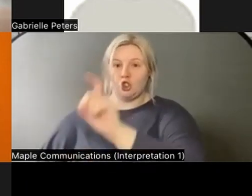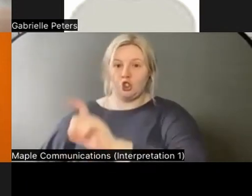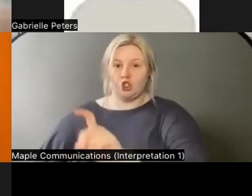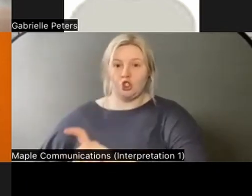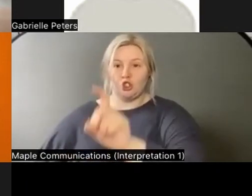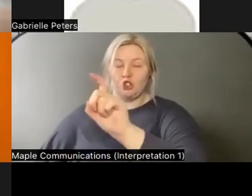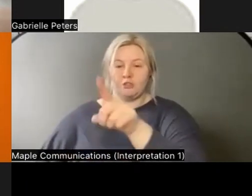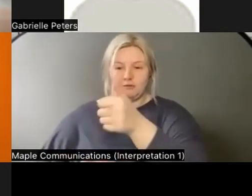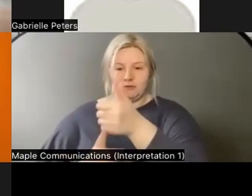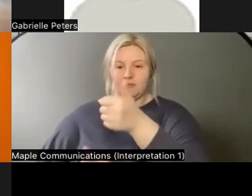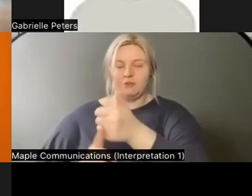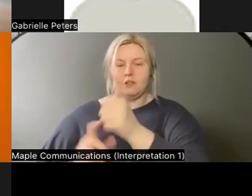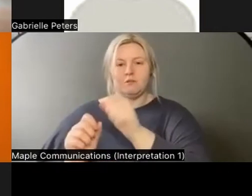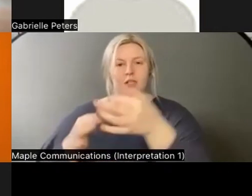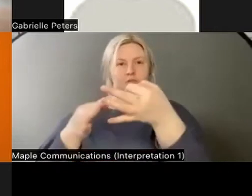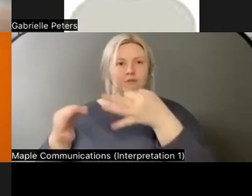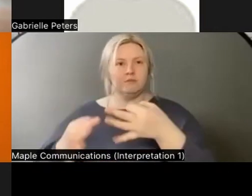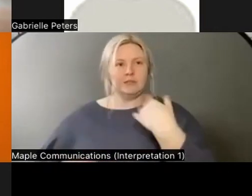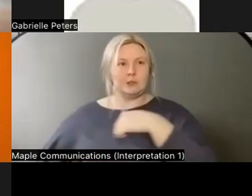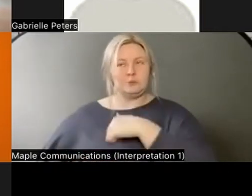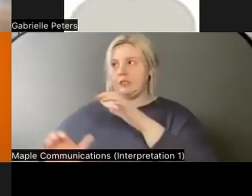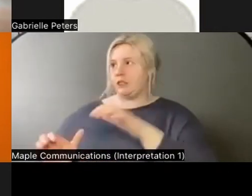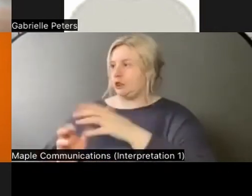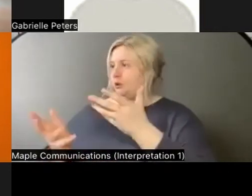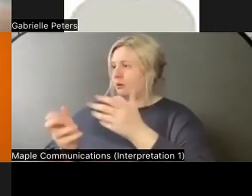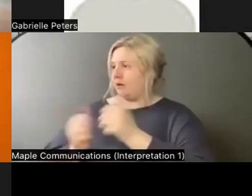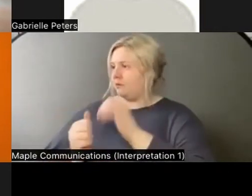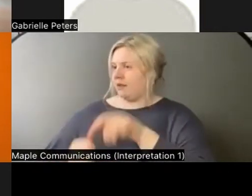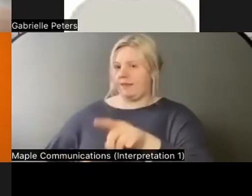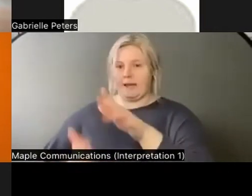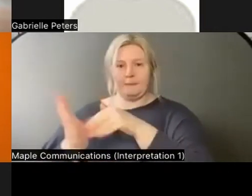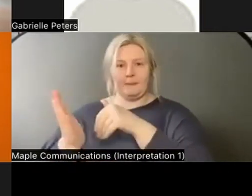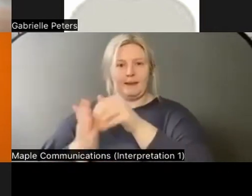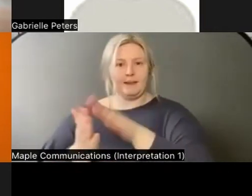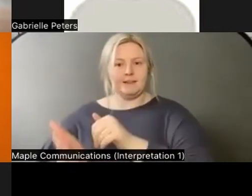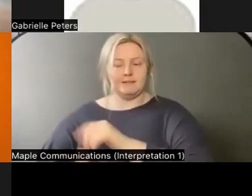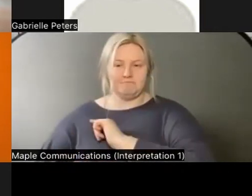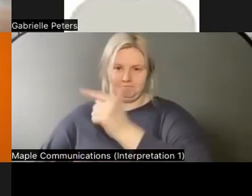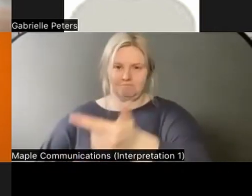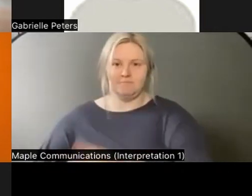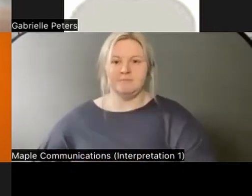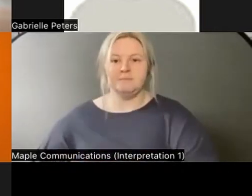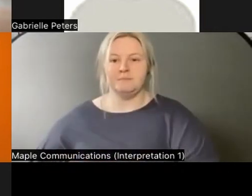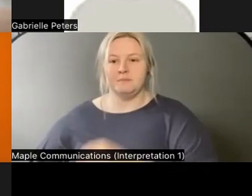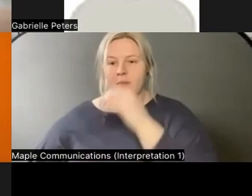can instruct us what to do with it. Over to you.